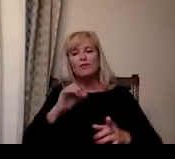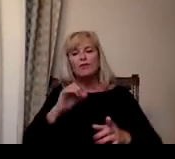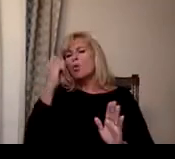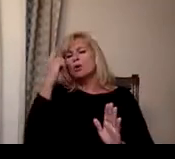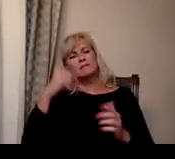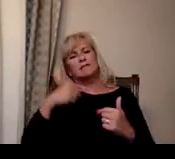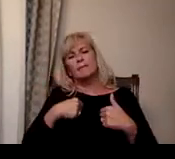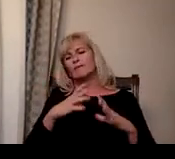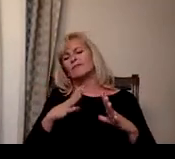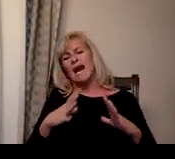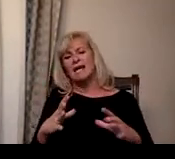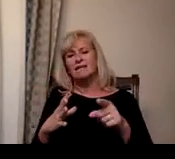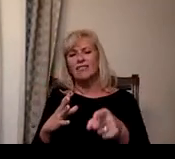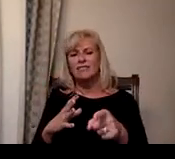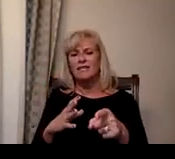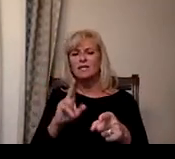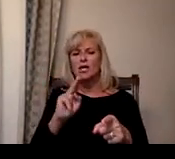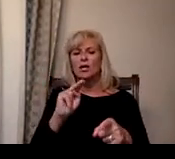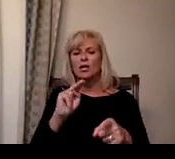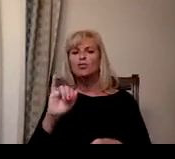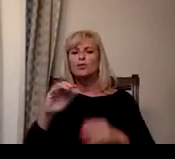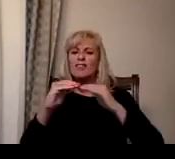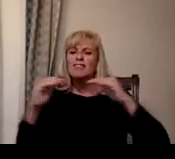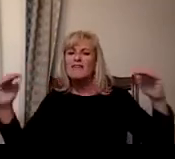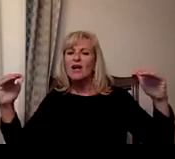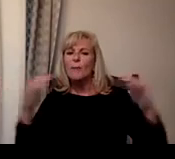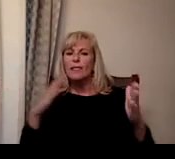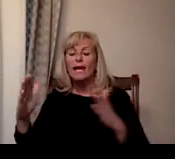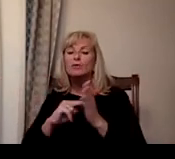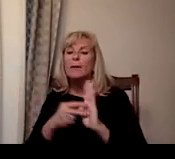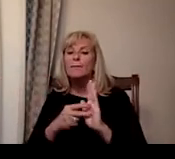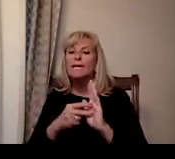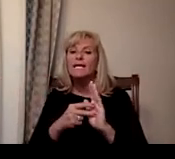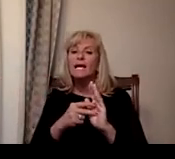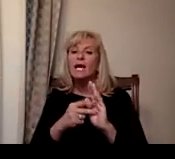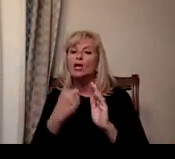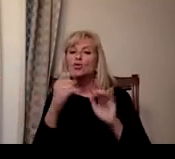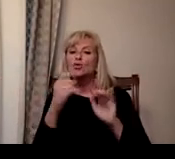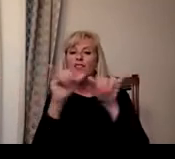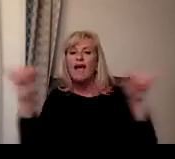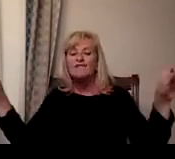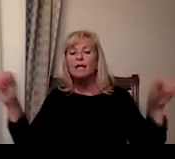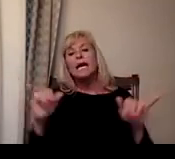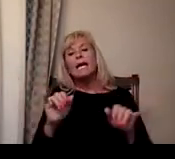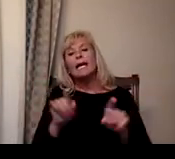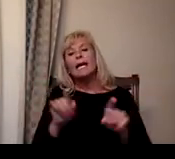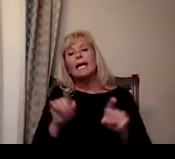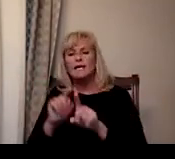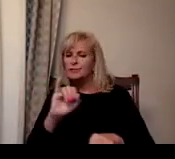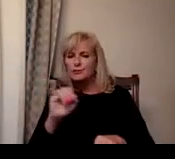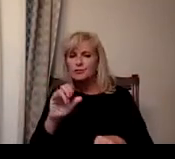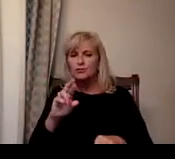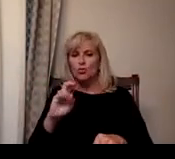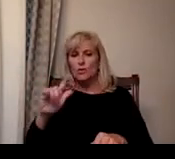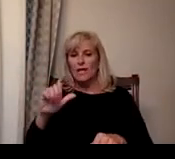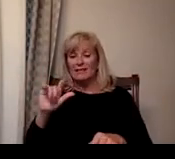Forget about it. It's a term used in the industry. But what unilevel is it's similar to real estate or insurance, where